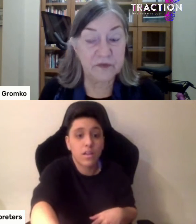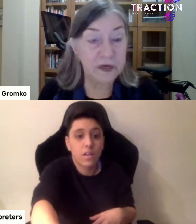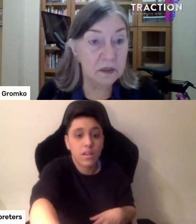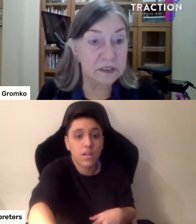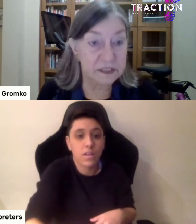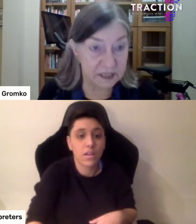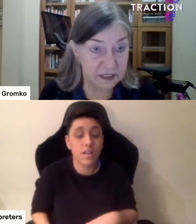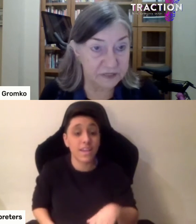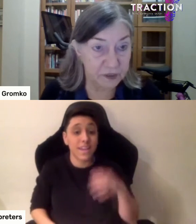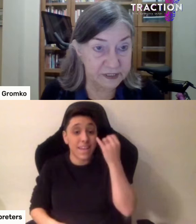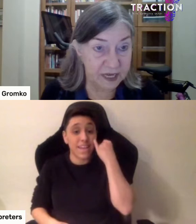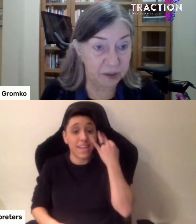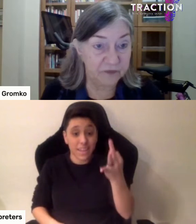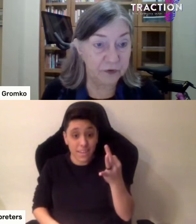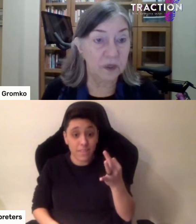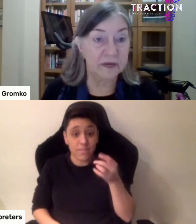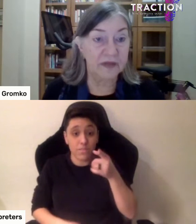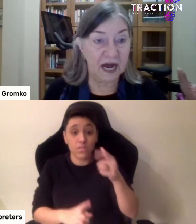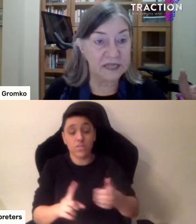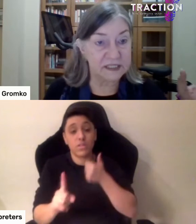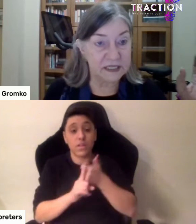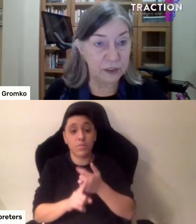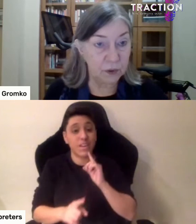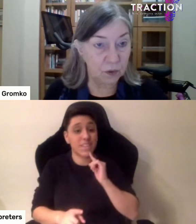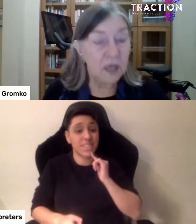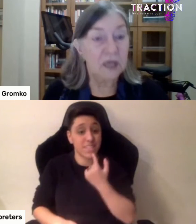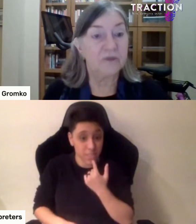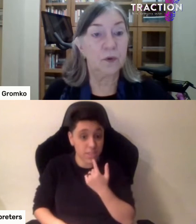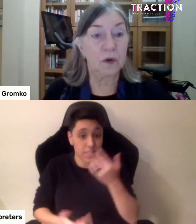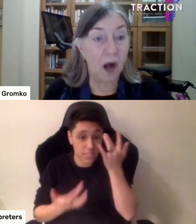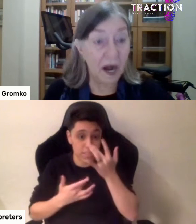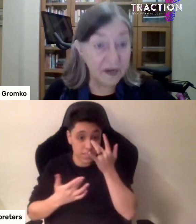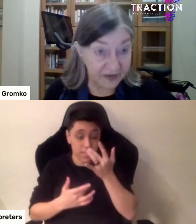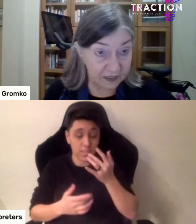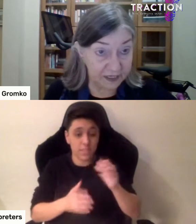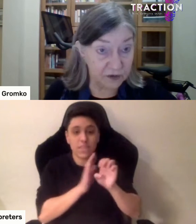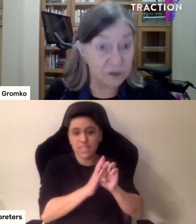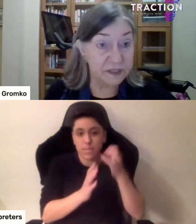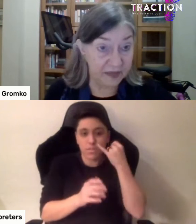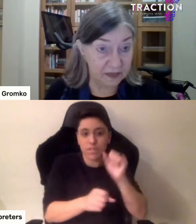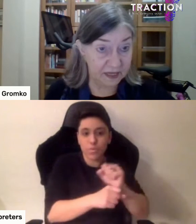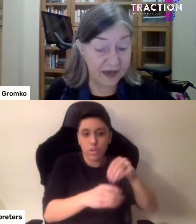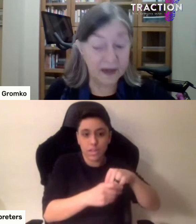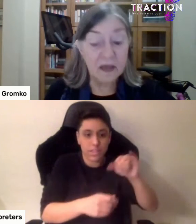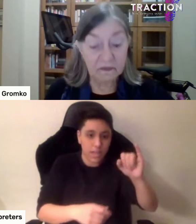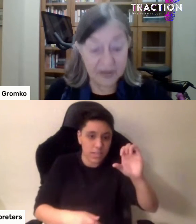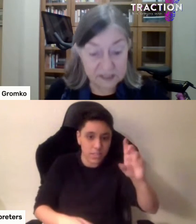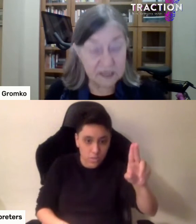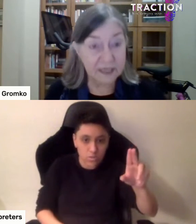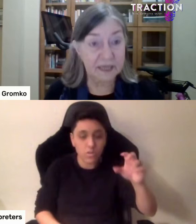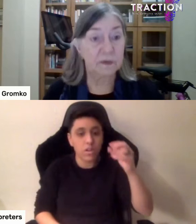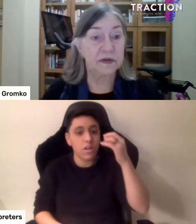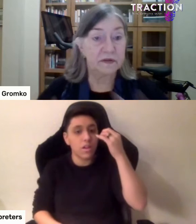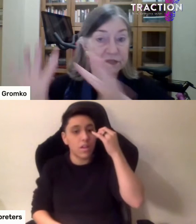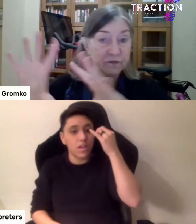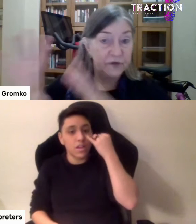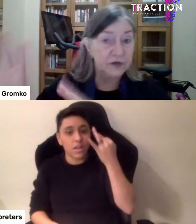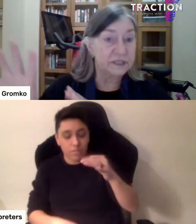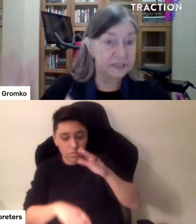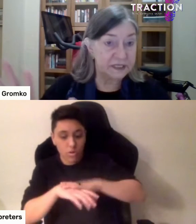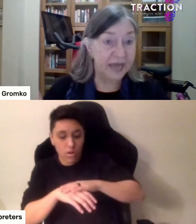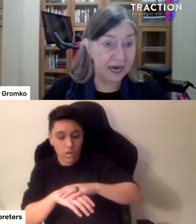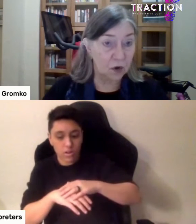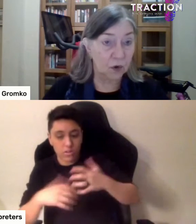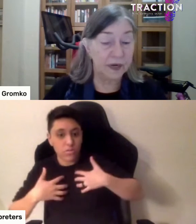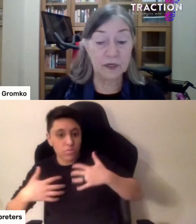very severe disease, for example, if you were in the ICU, if you were on a ventilator or something like that, that's going to kick you into the